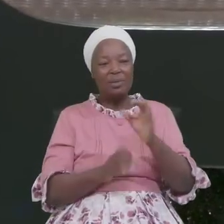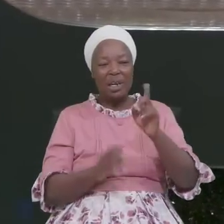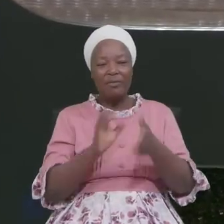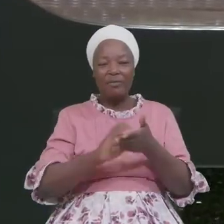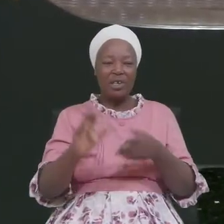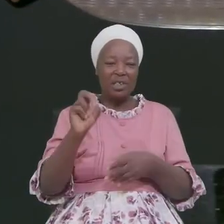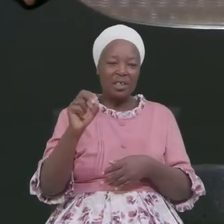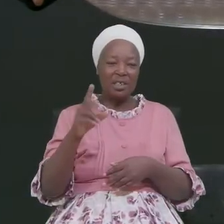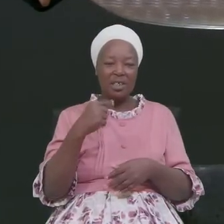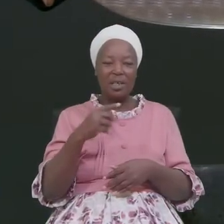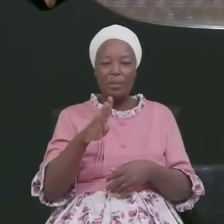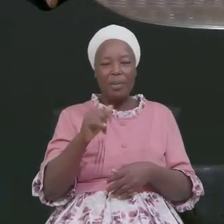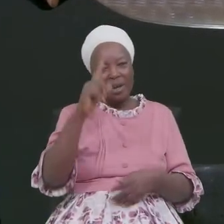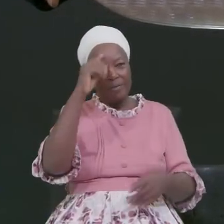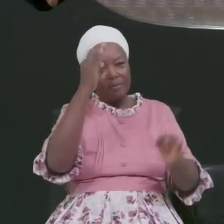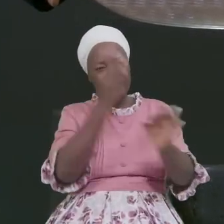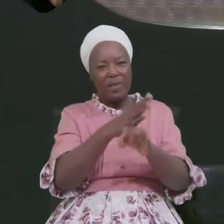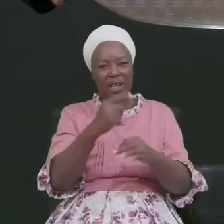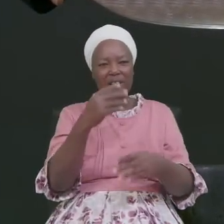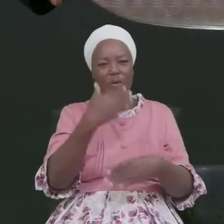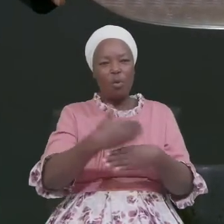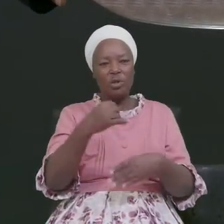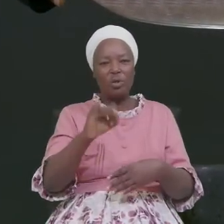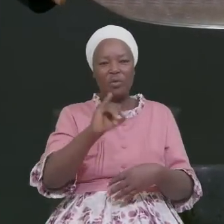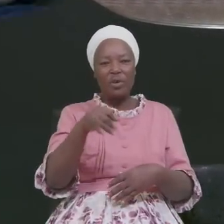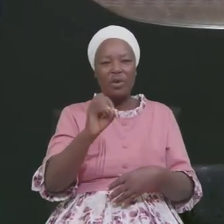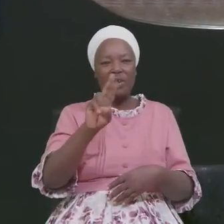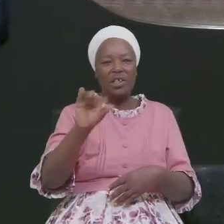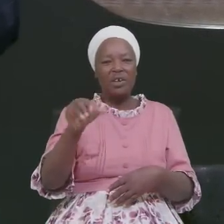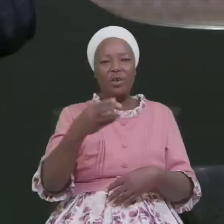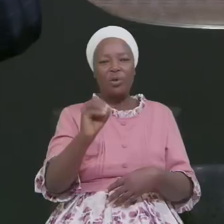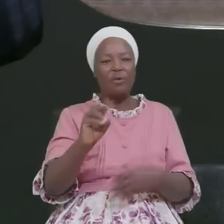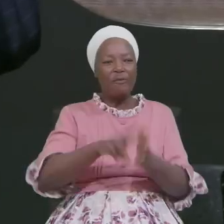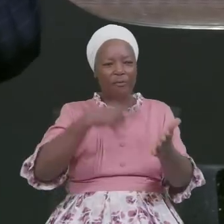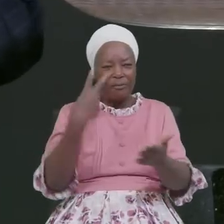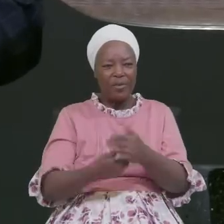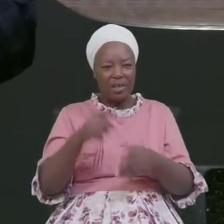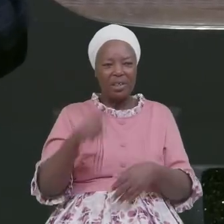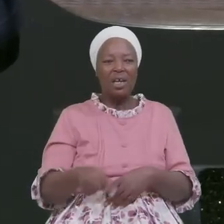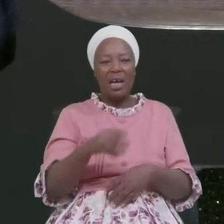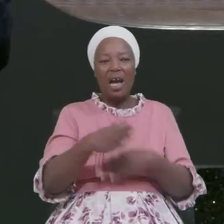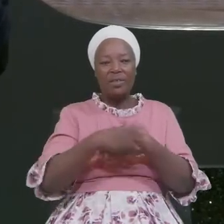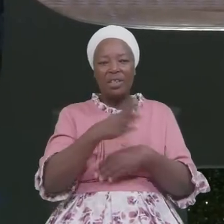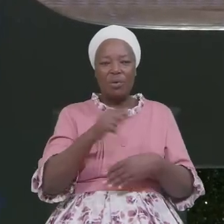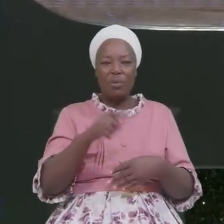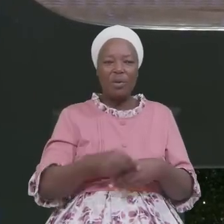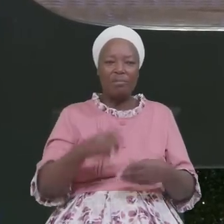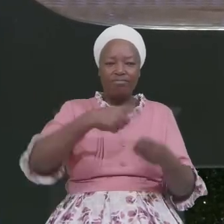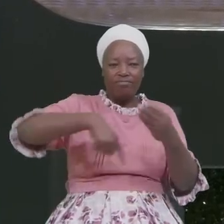by faith the walls of Jericho fell down after they were compassed